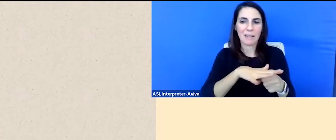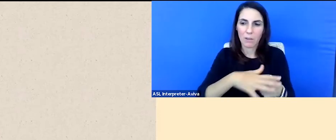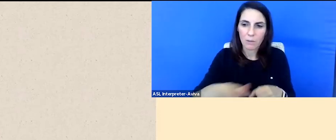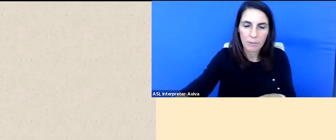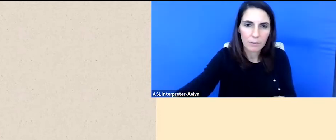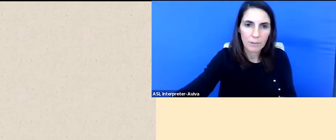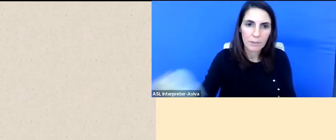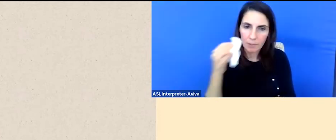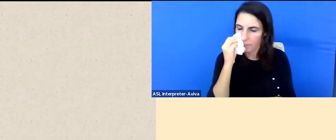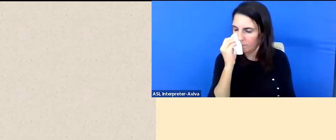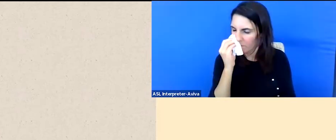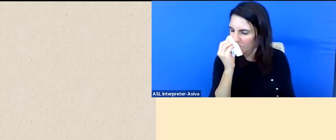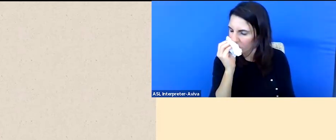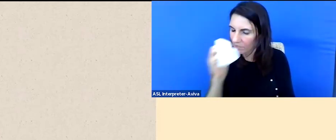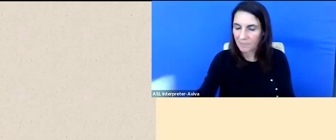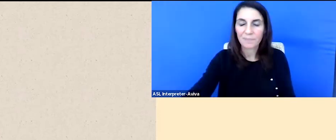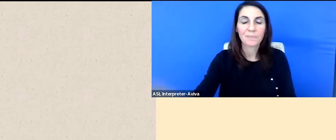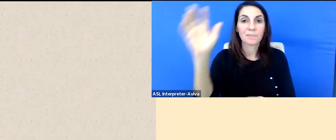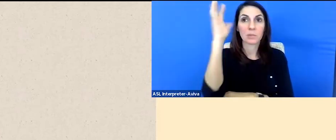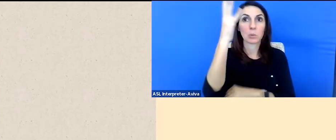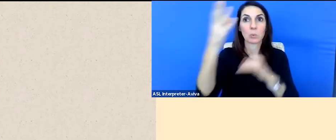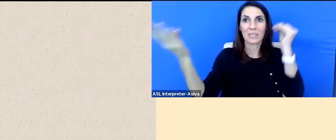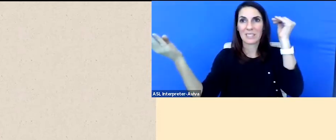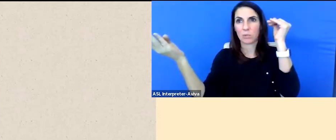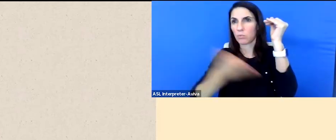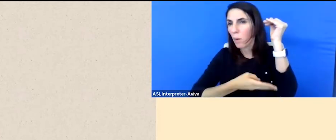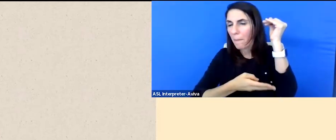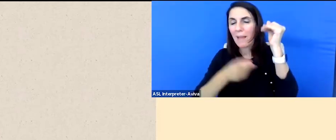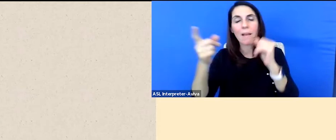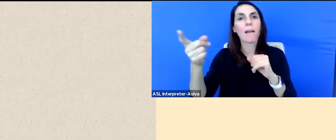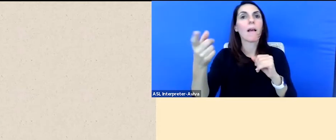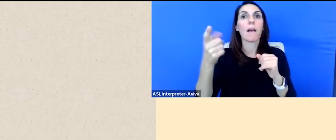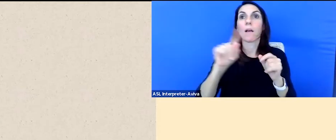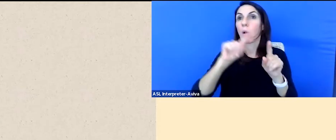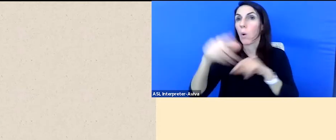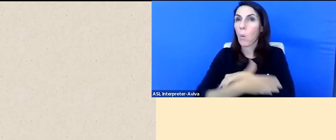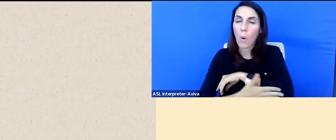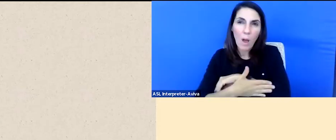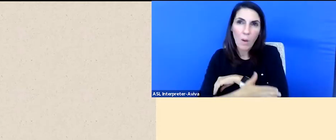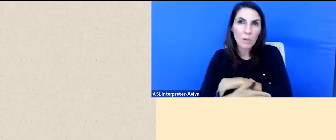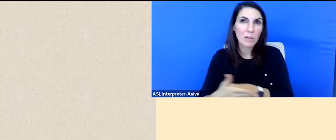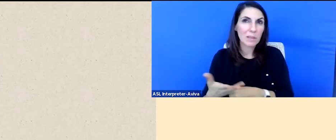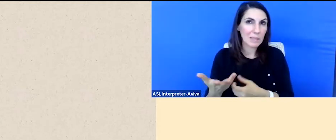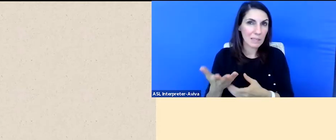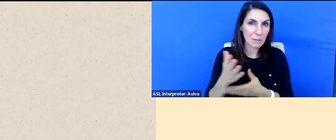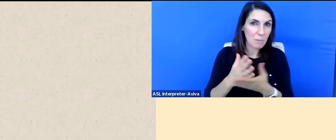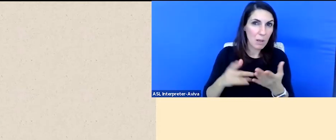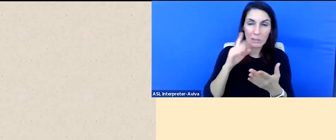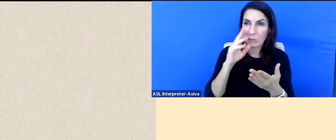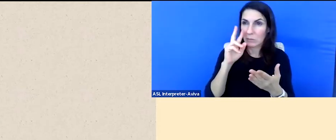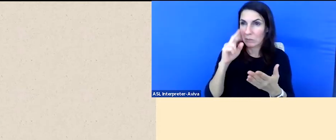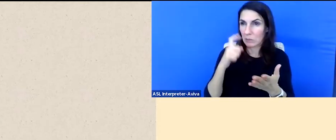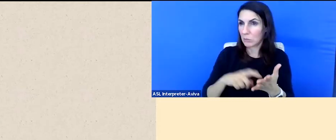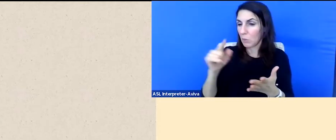Tree trimming, if you go to one of our county parks and maybe you find that there's equipment in the